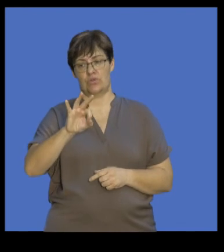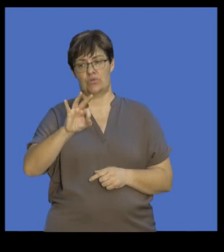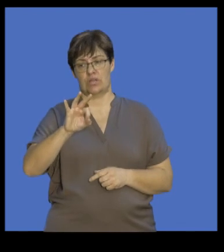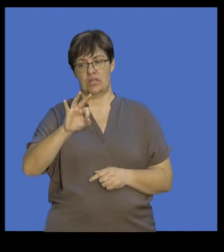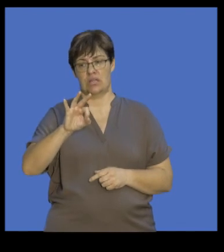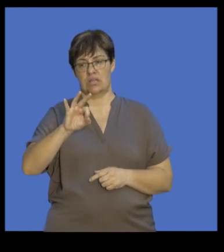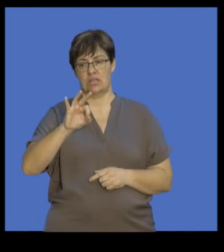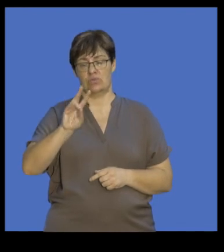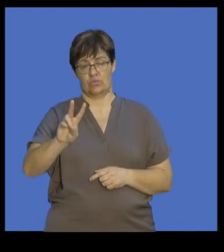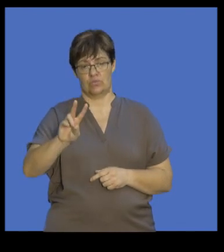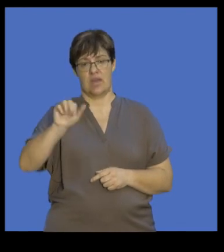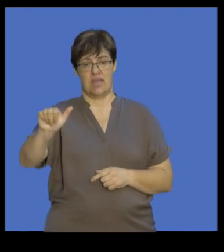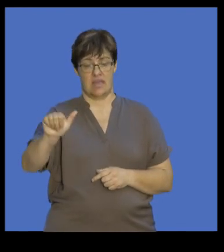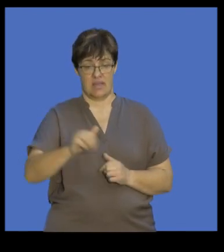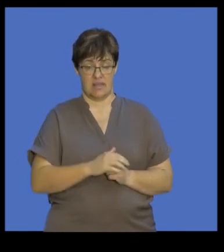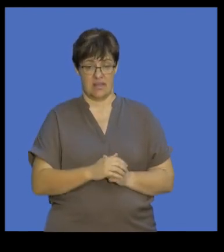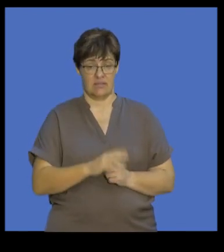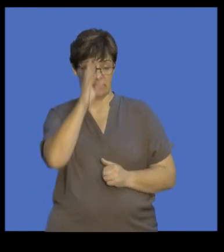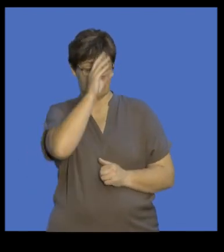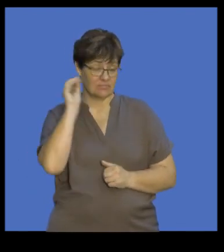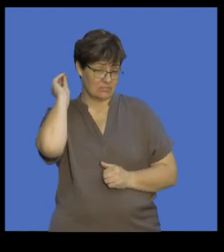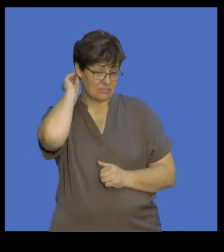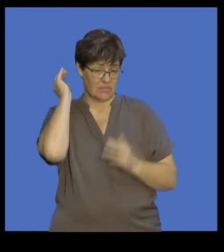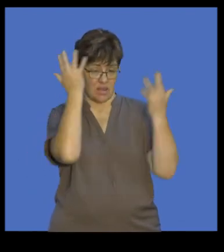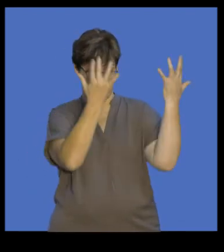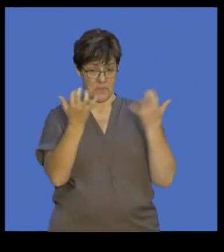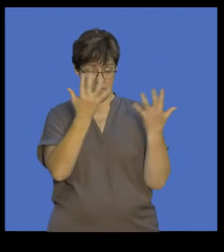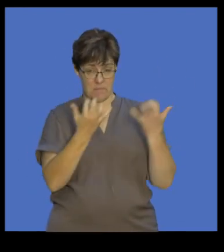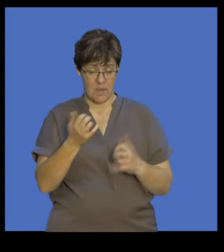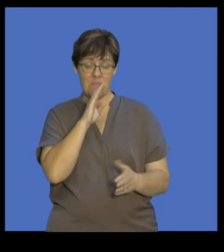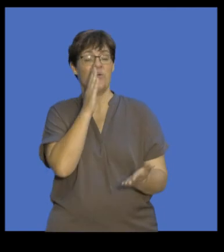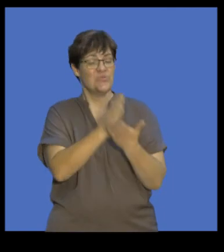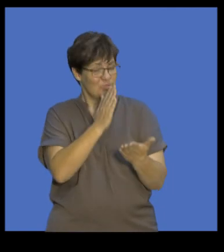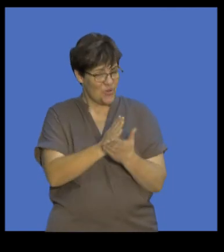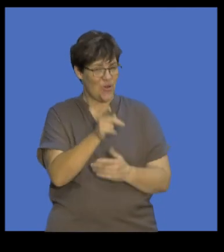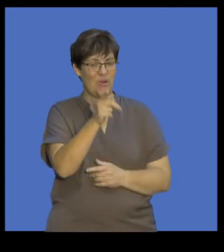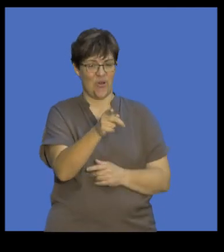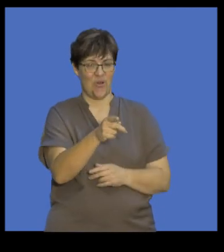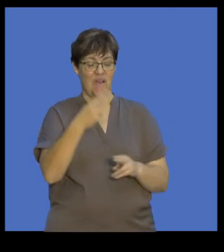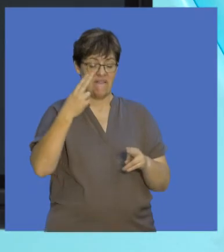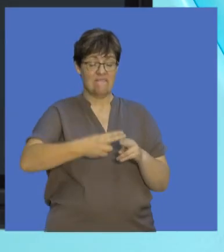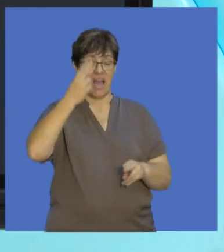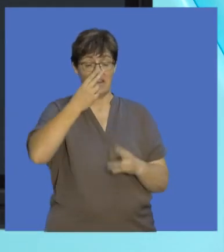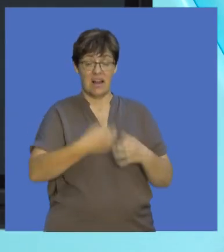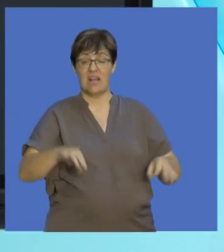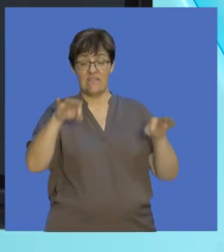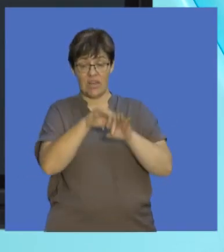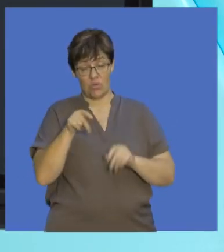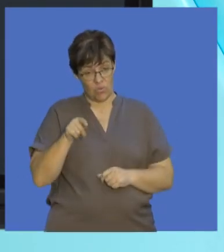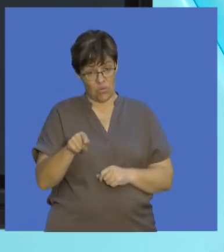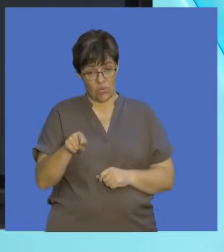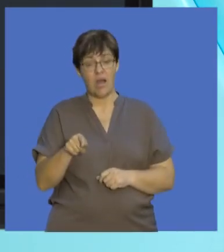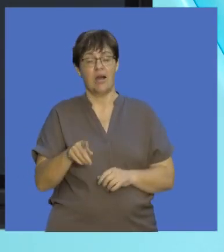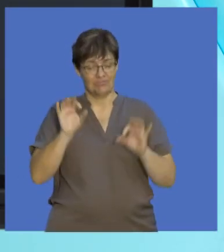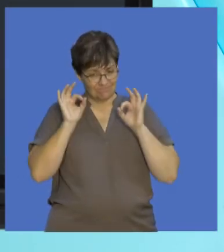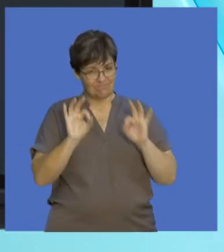0,32 amperes, right? So be mindful of the fact that whenever you do calculations, make sure that the